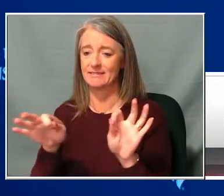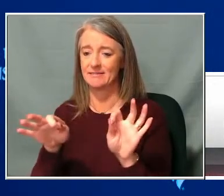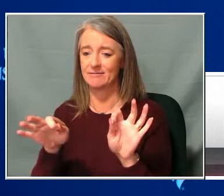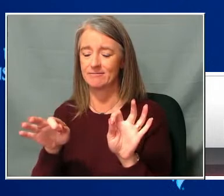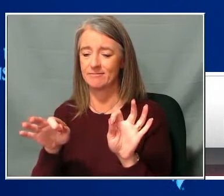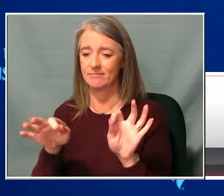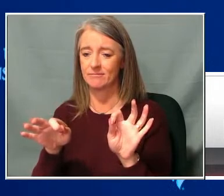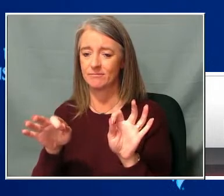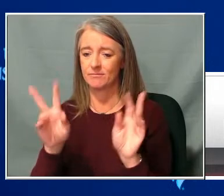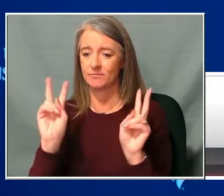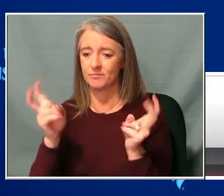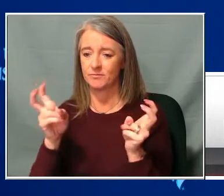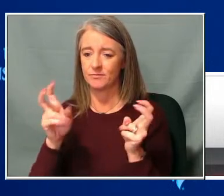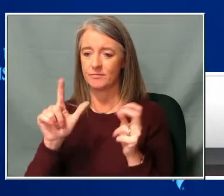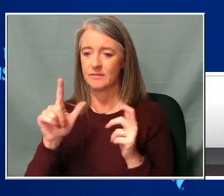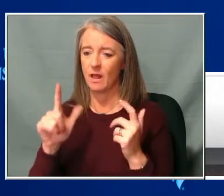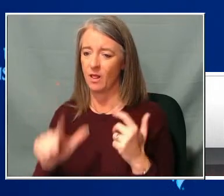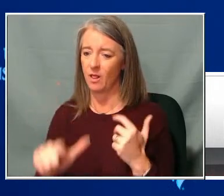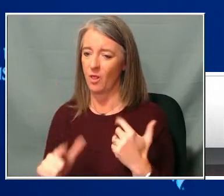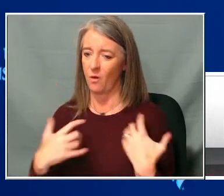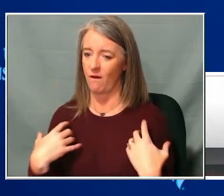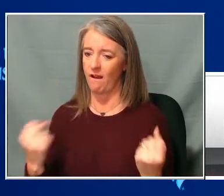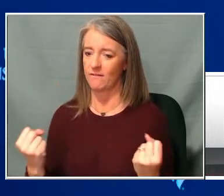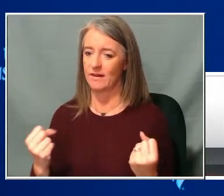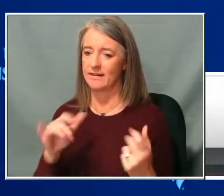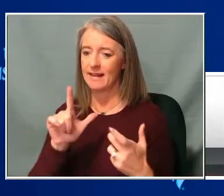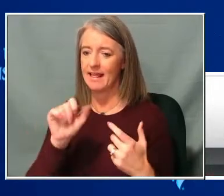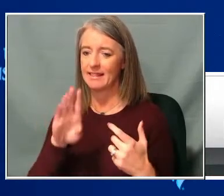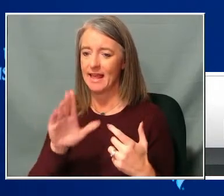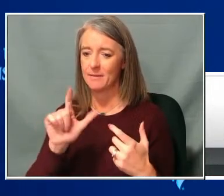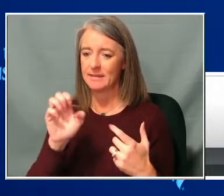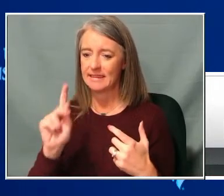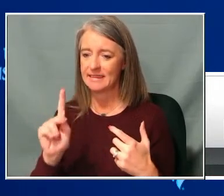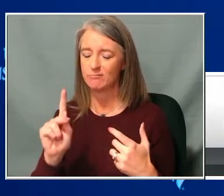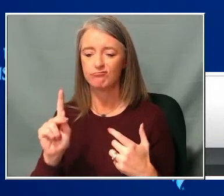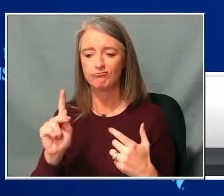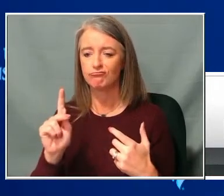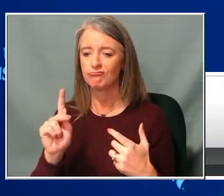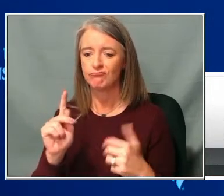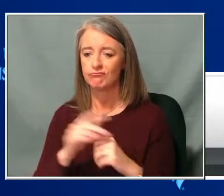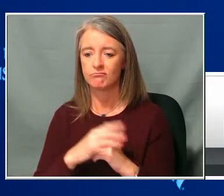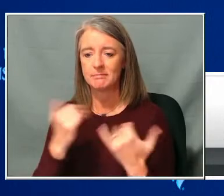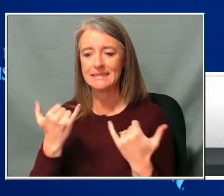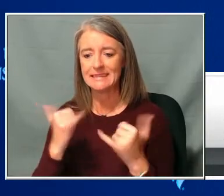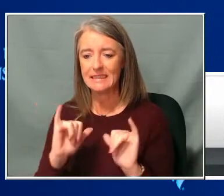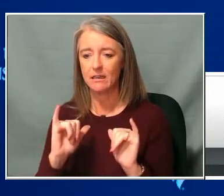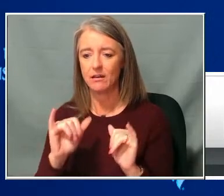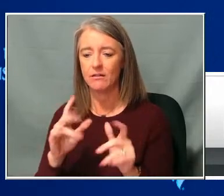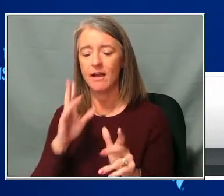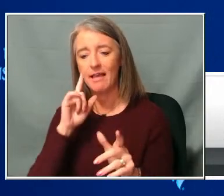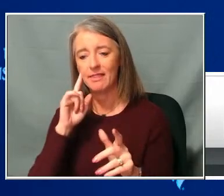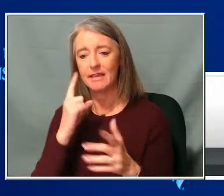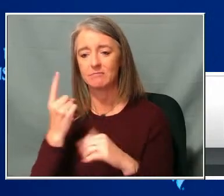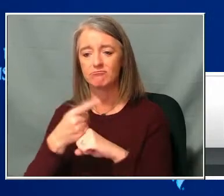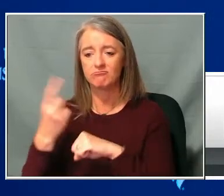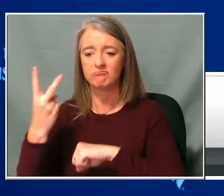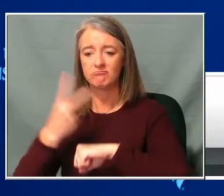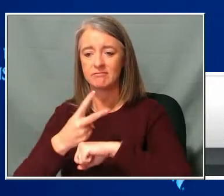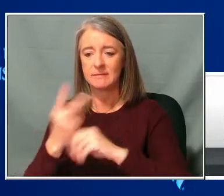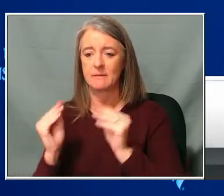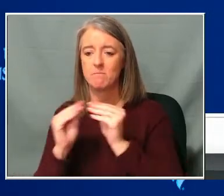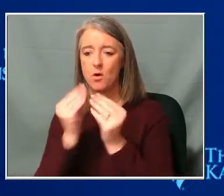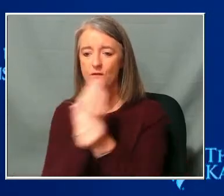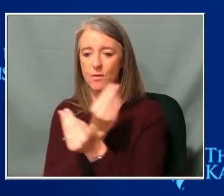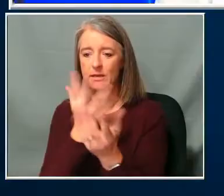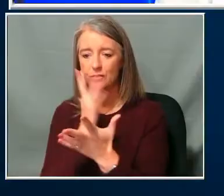they said with low confidence that this was a lab leak, but still, I think in the next couple days there'll probably be still some more information coming